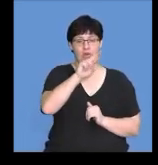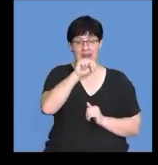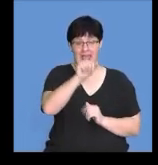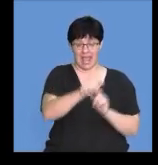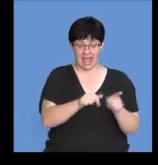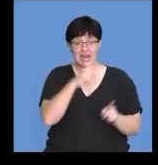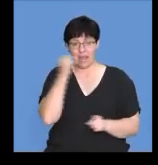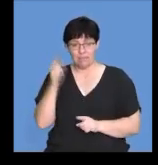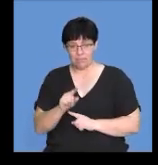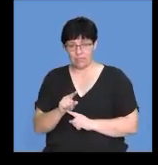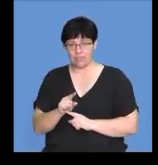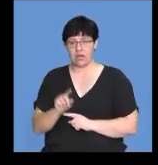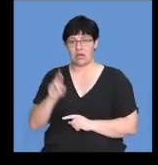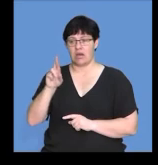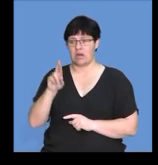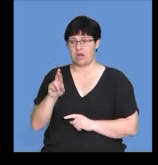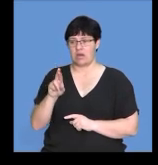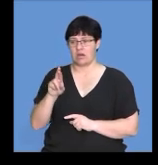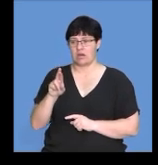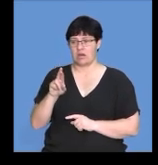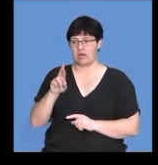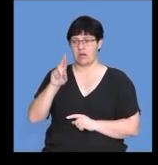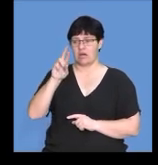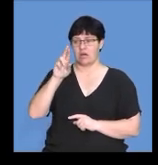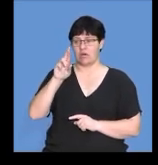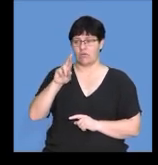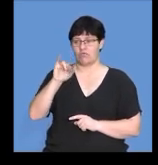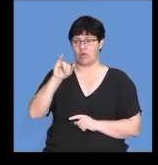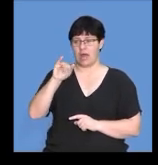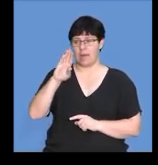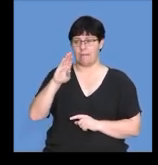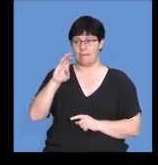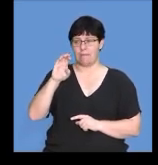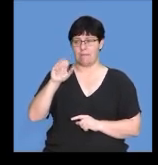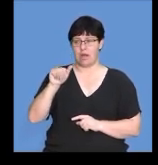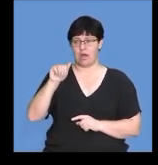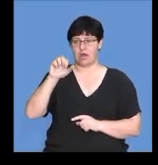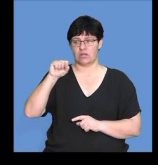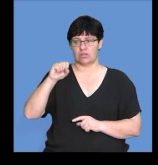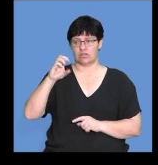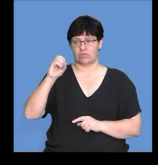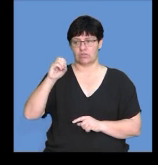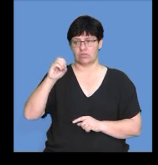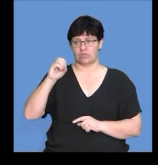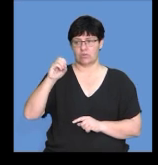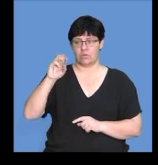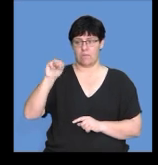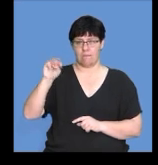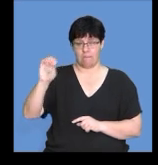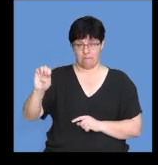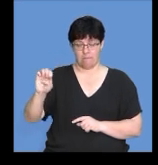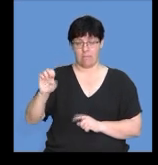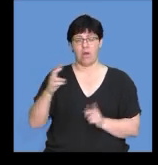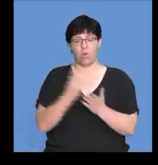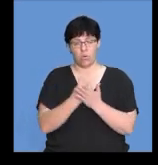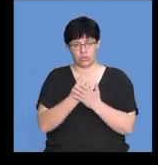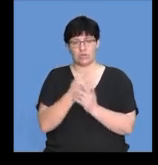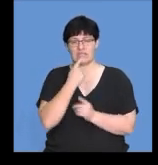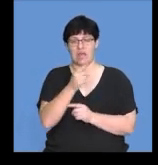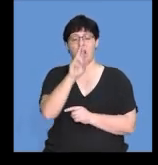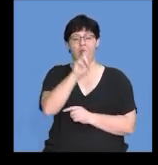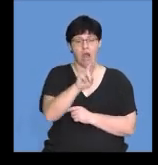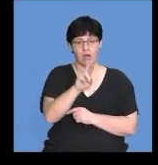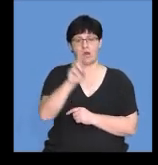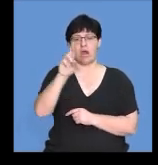is called the ribosome. And ribosome is the third type of RNA, which is also sometimes referred to as the